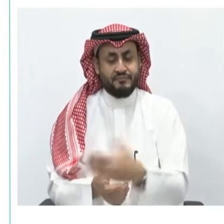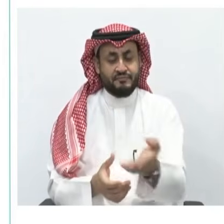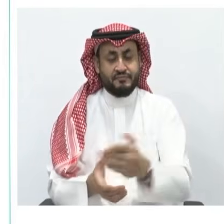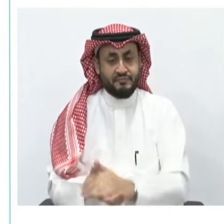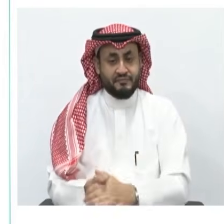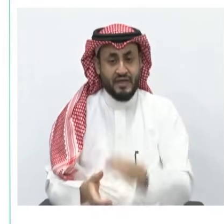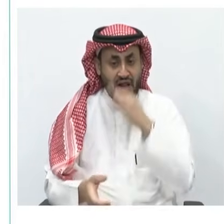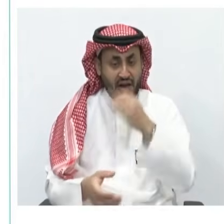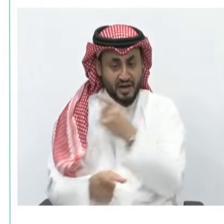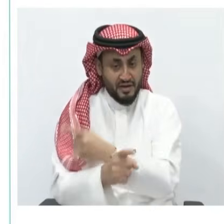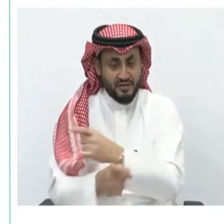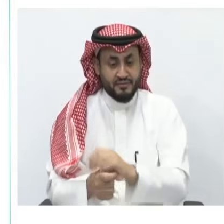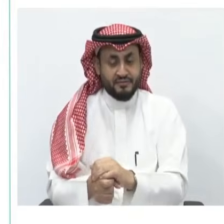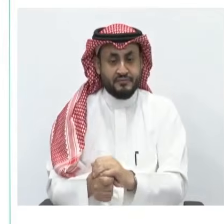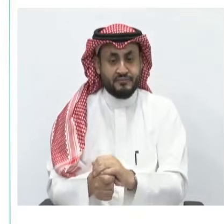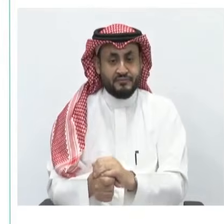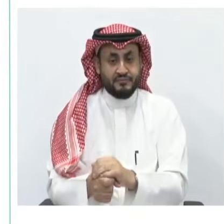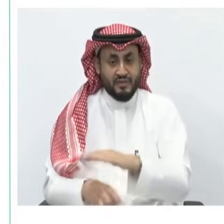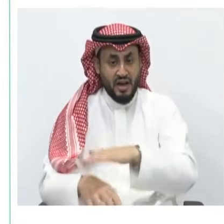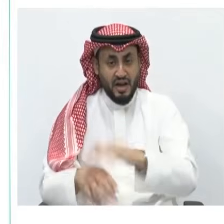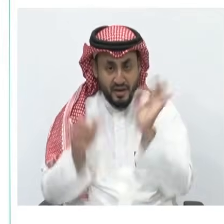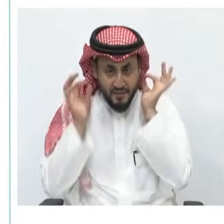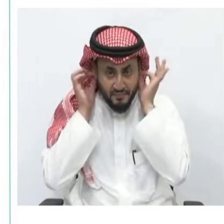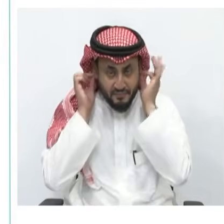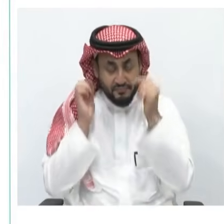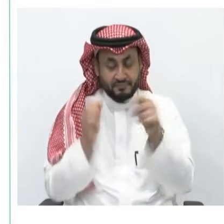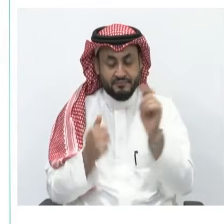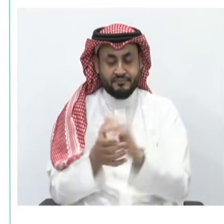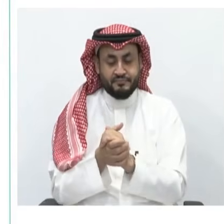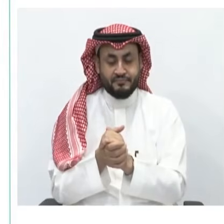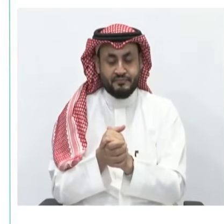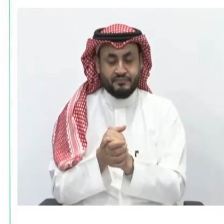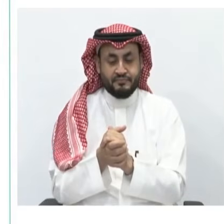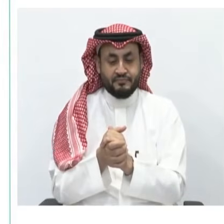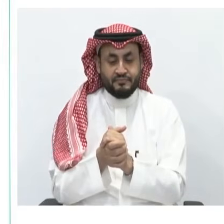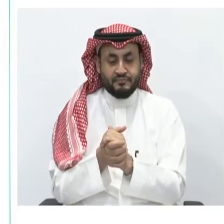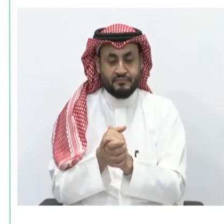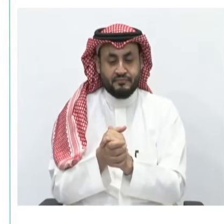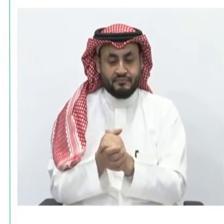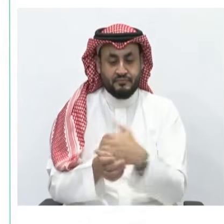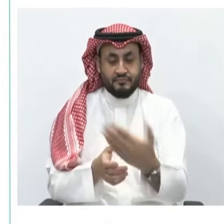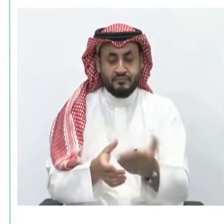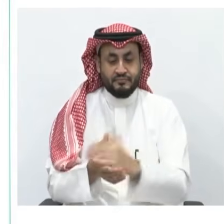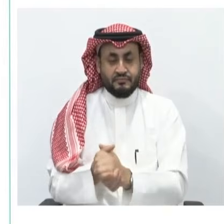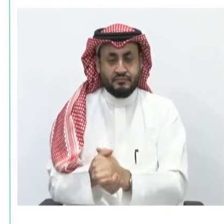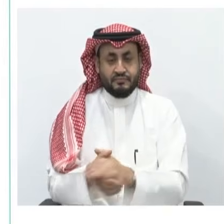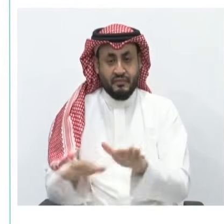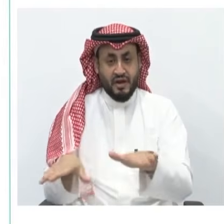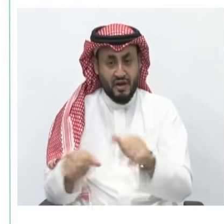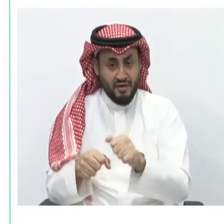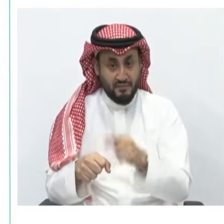this? The teacher says, touch your ears. Perfect. That's right. Excellent. Okay. Touch your